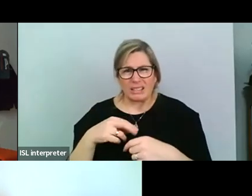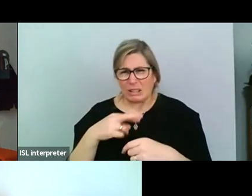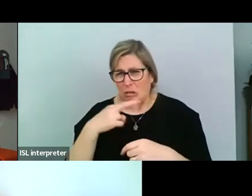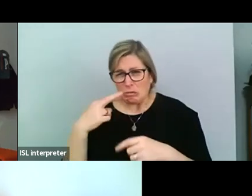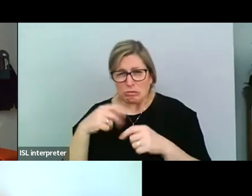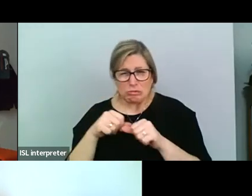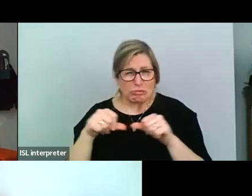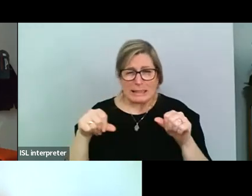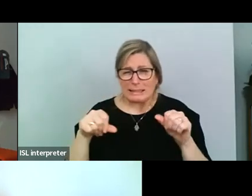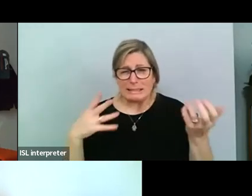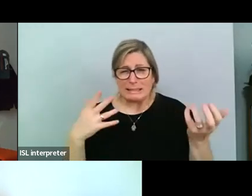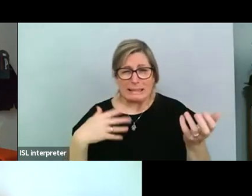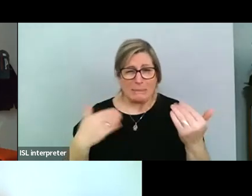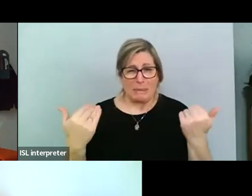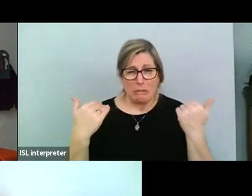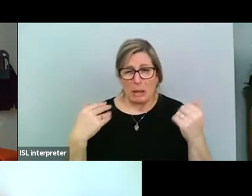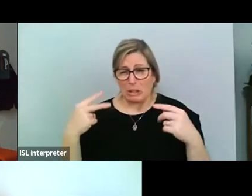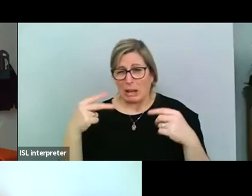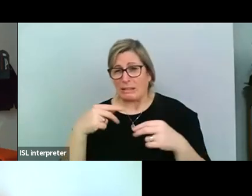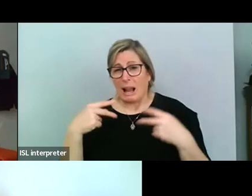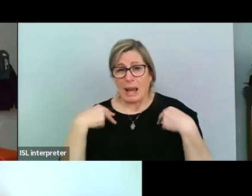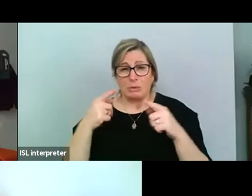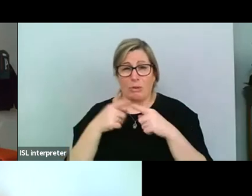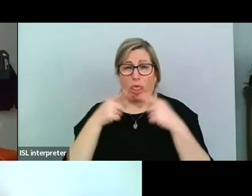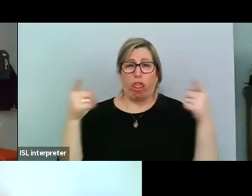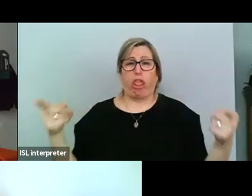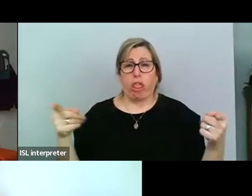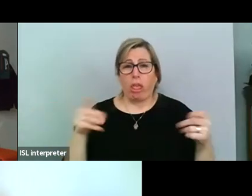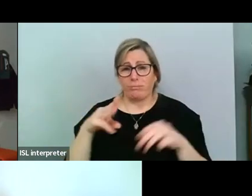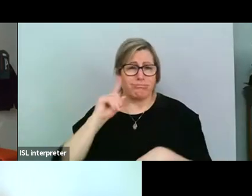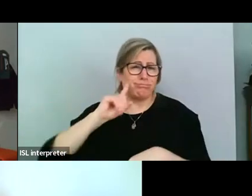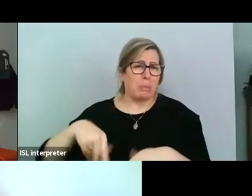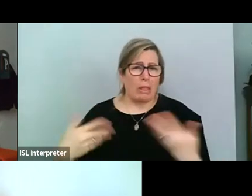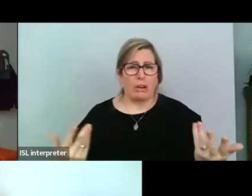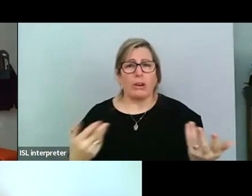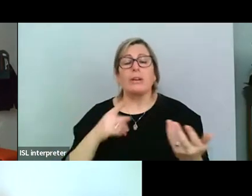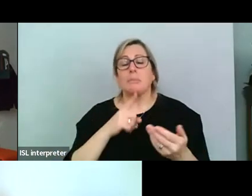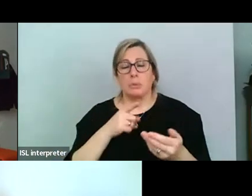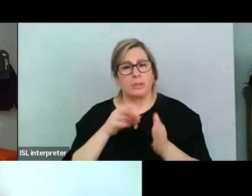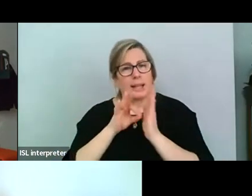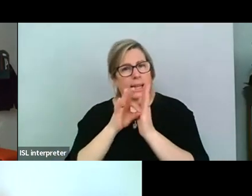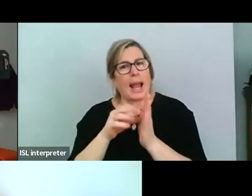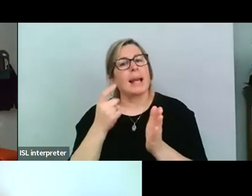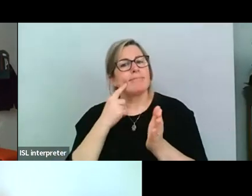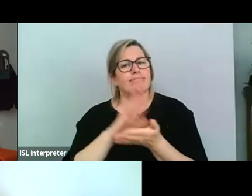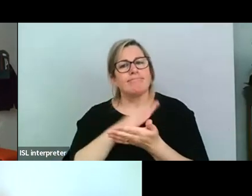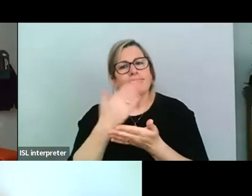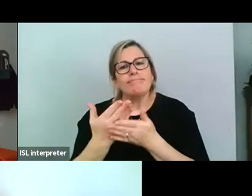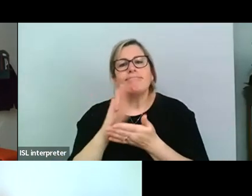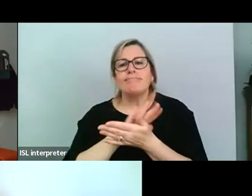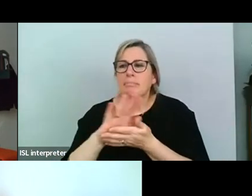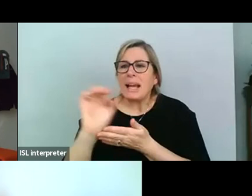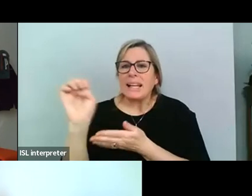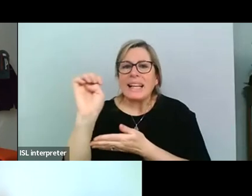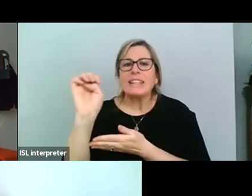off. But hopefully from what we've set out in the guide, it'll make it a lot easier for you to make your submission.